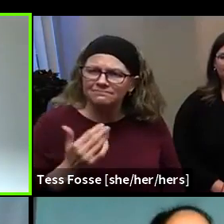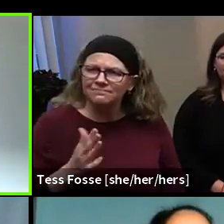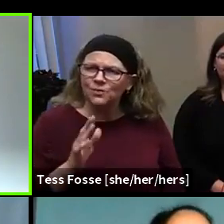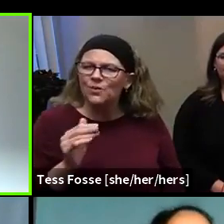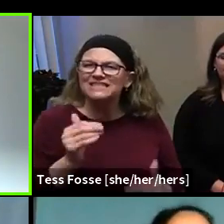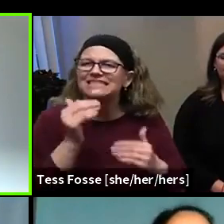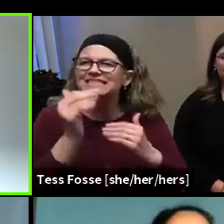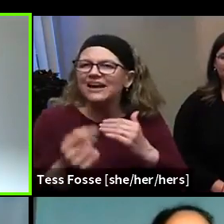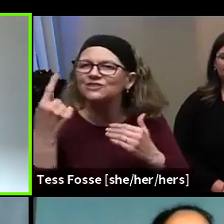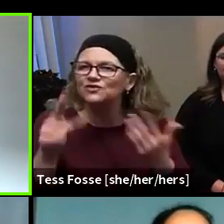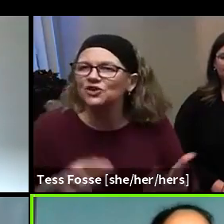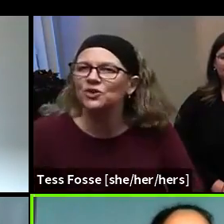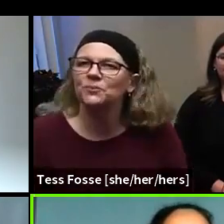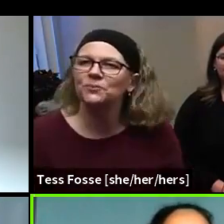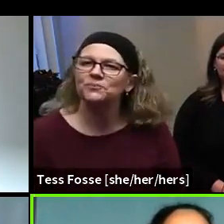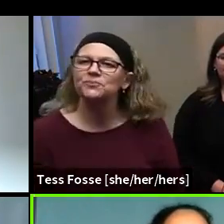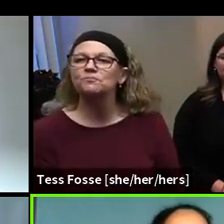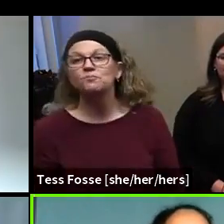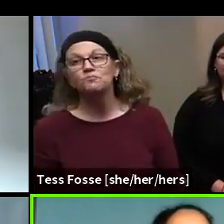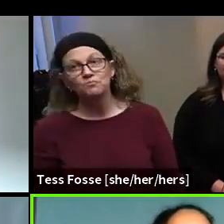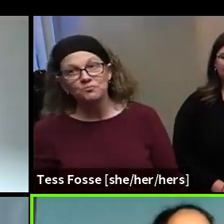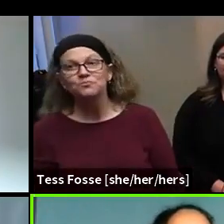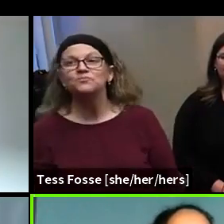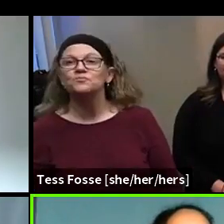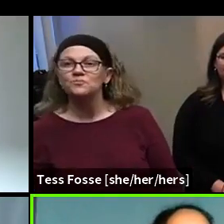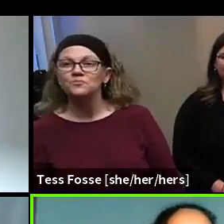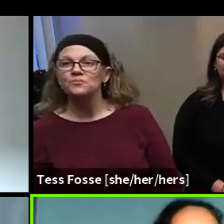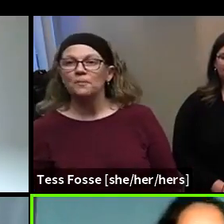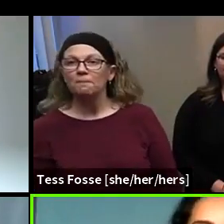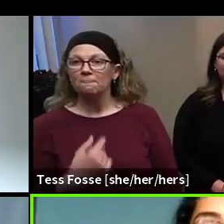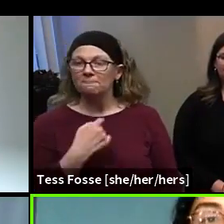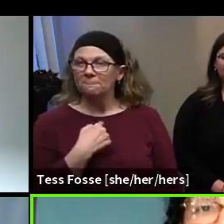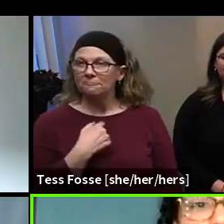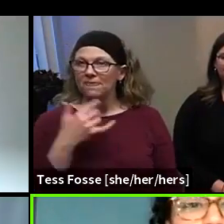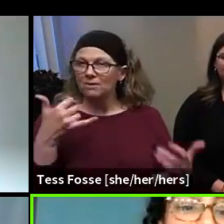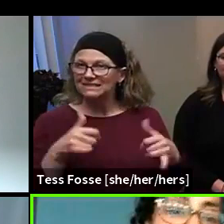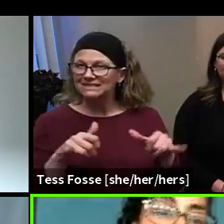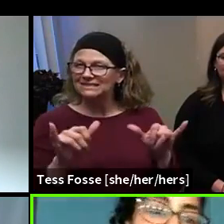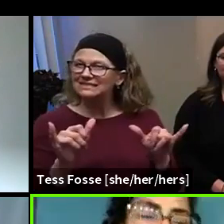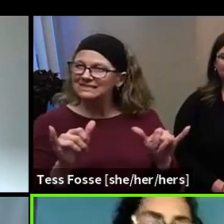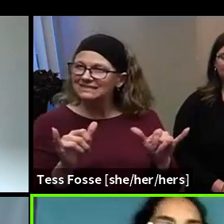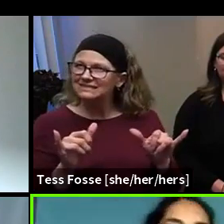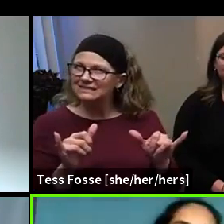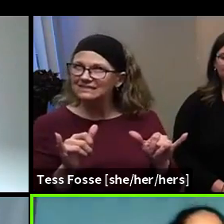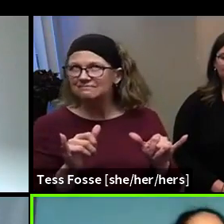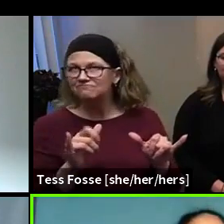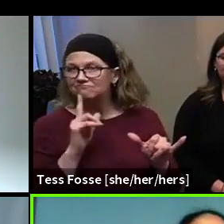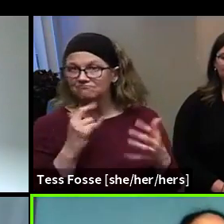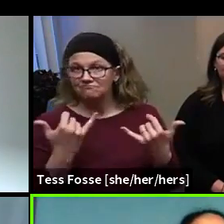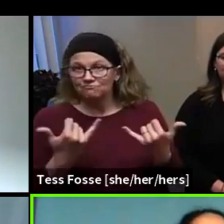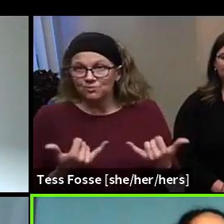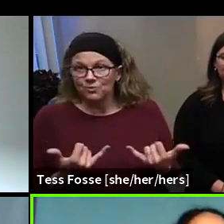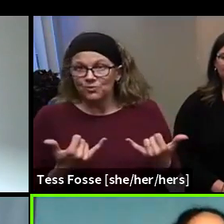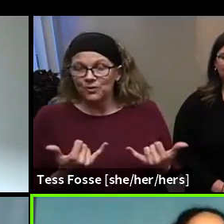what's next for you? Yeah, so I'm still actually right